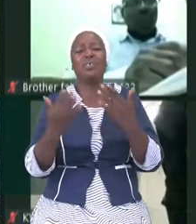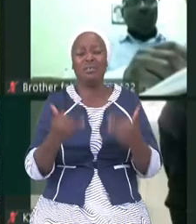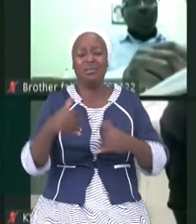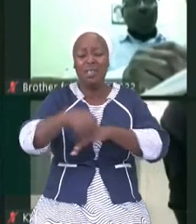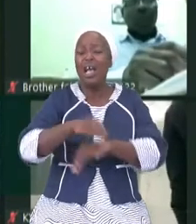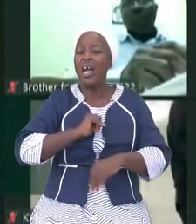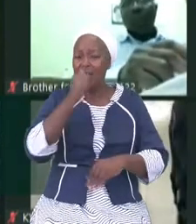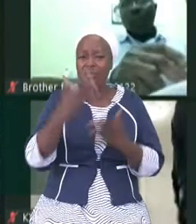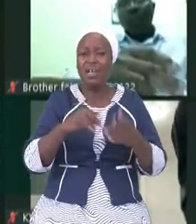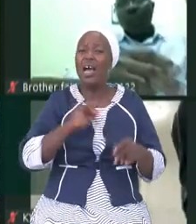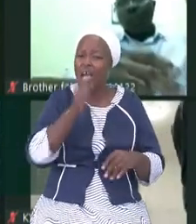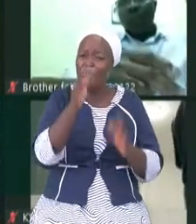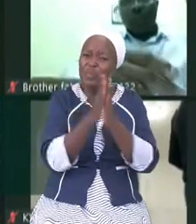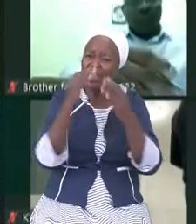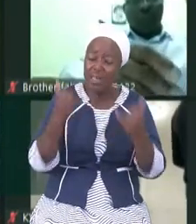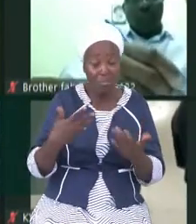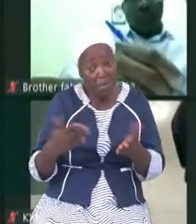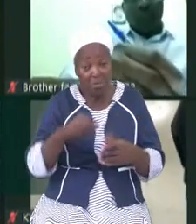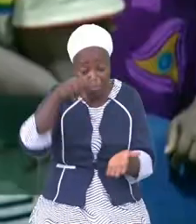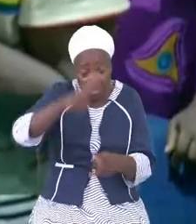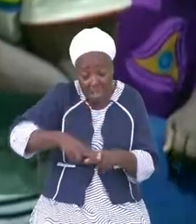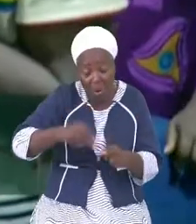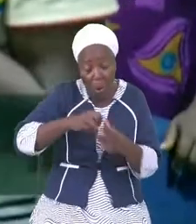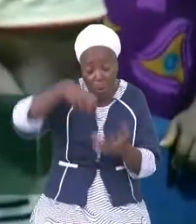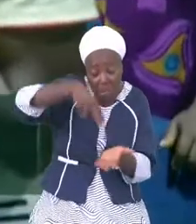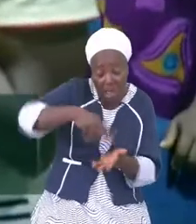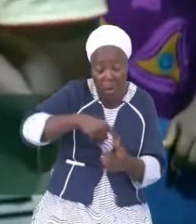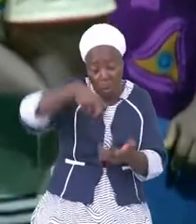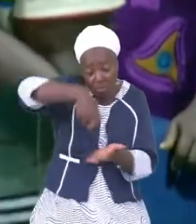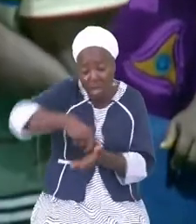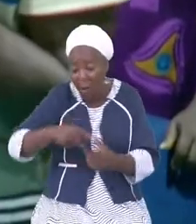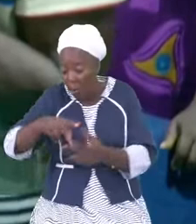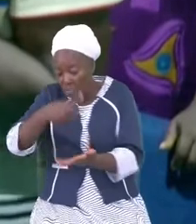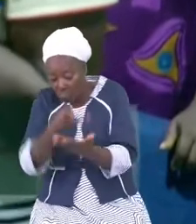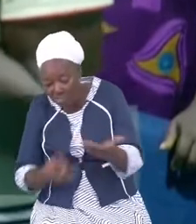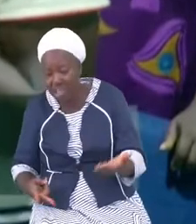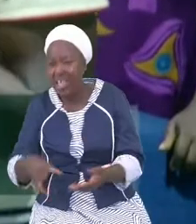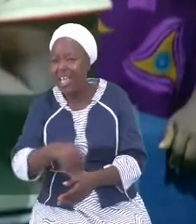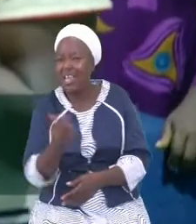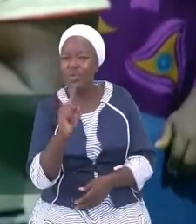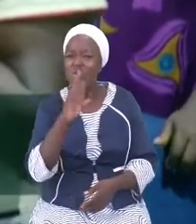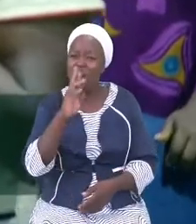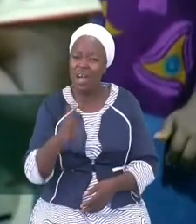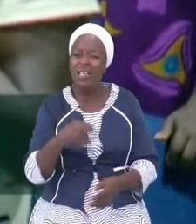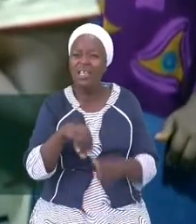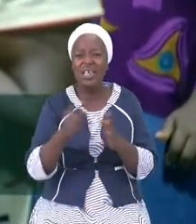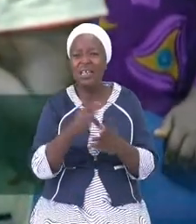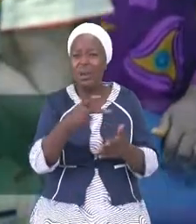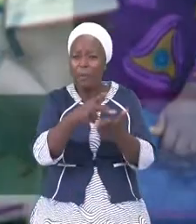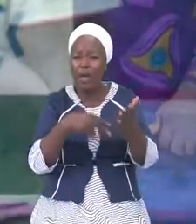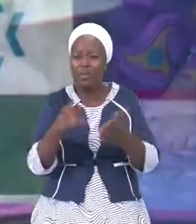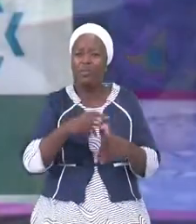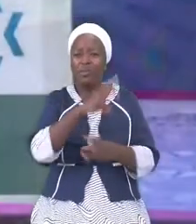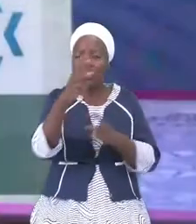now, whether you are seated, whether you are standing, whether you are lying down, anywhere you are, in any part of the